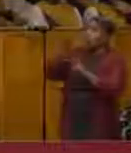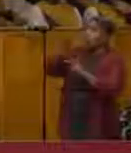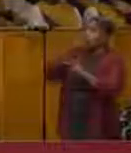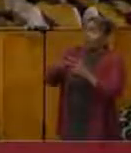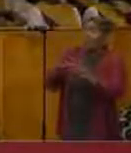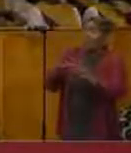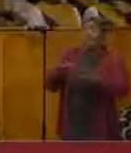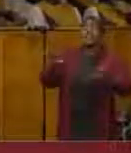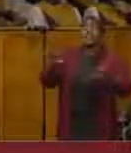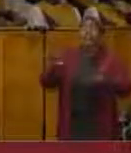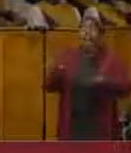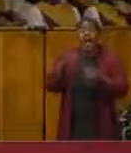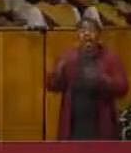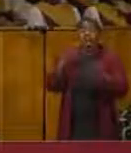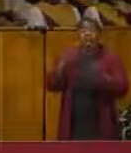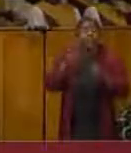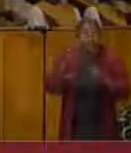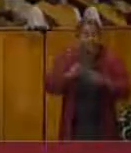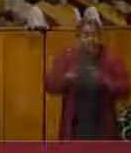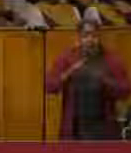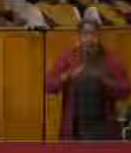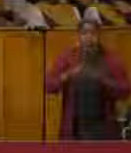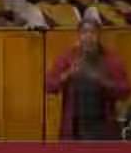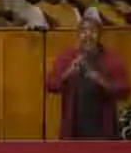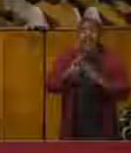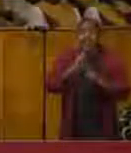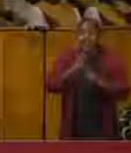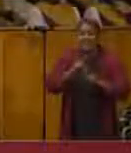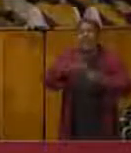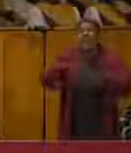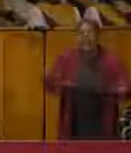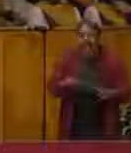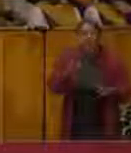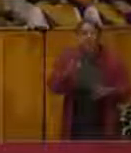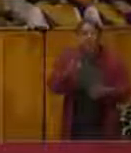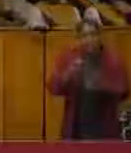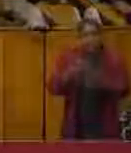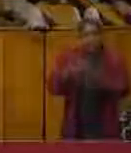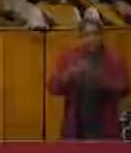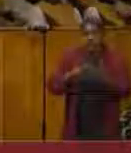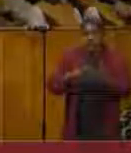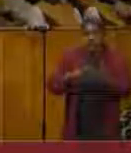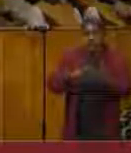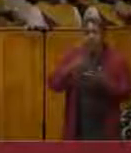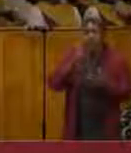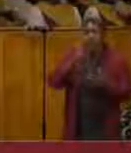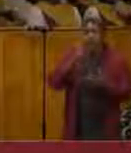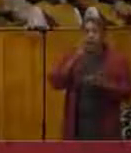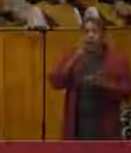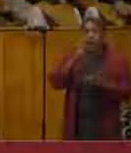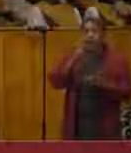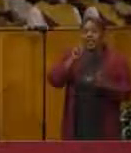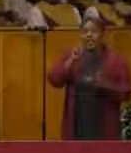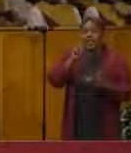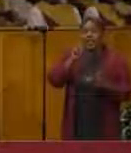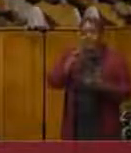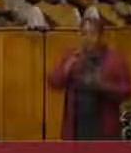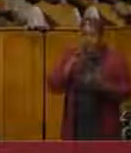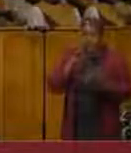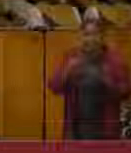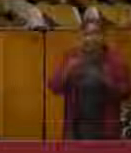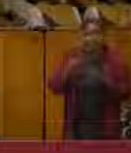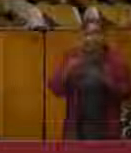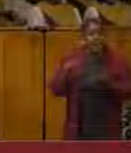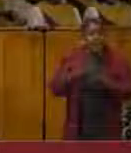act of governance, giving is an act of godliness. Don't miss